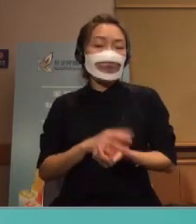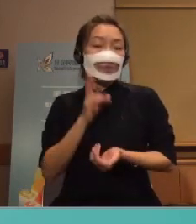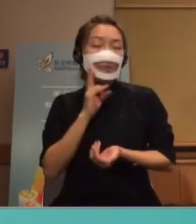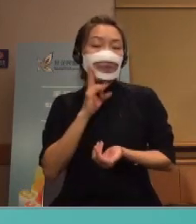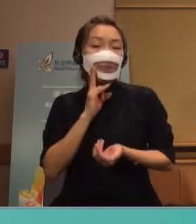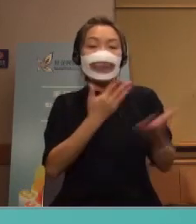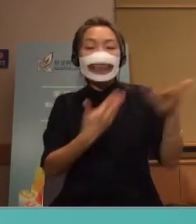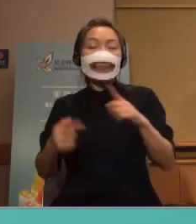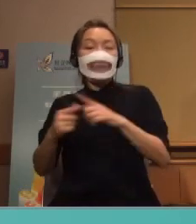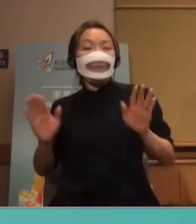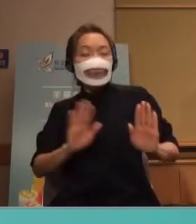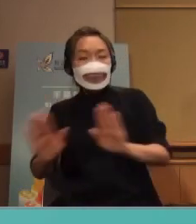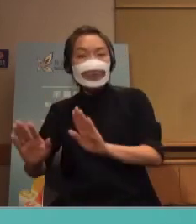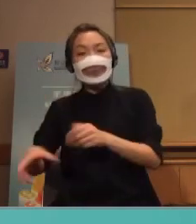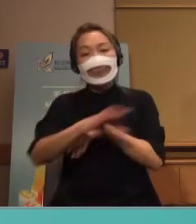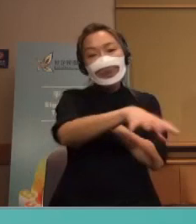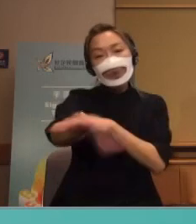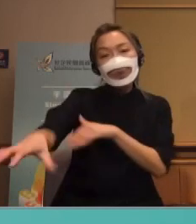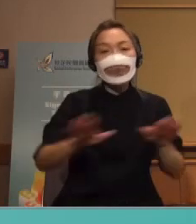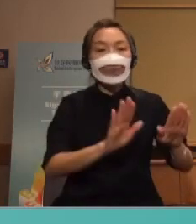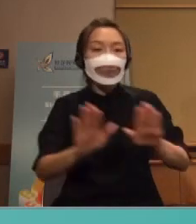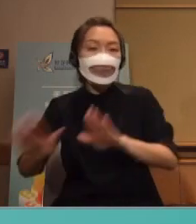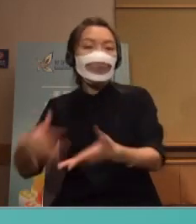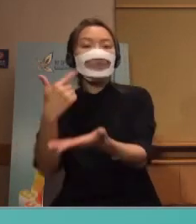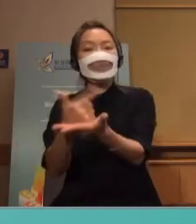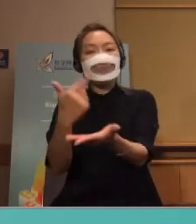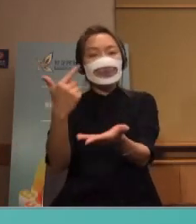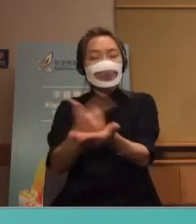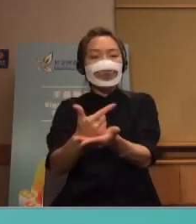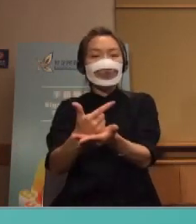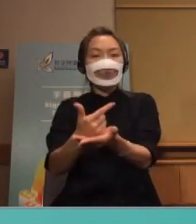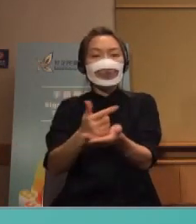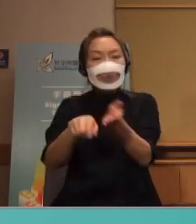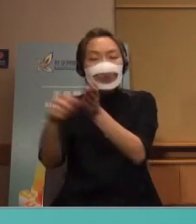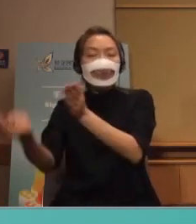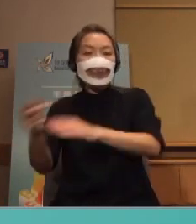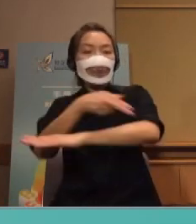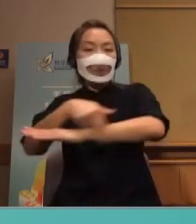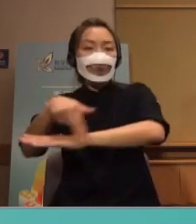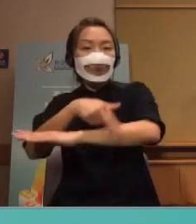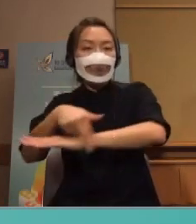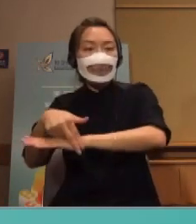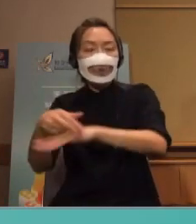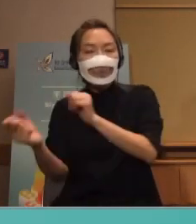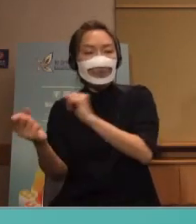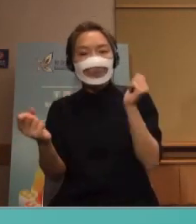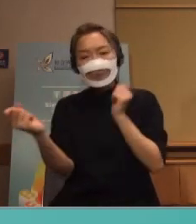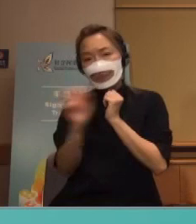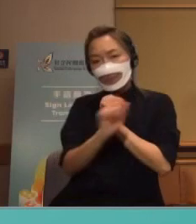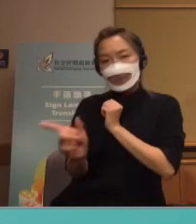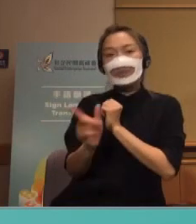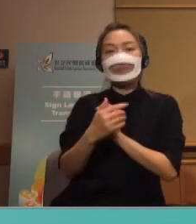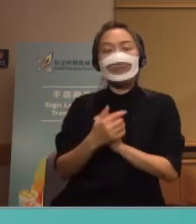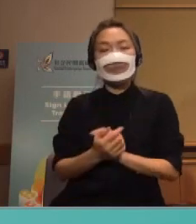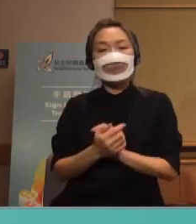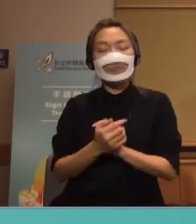made a change at this point, I think, compared to many other projects. And then Another thing is we try to do more in terms